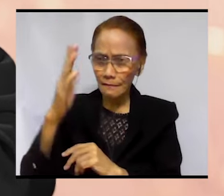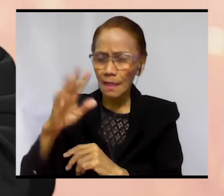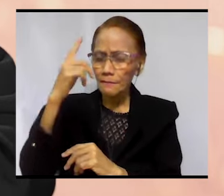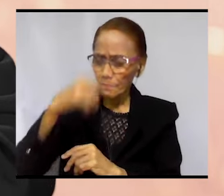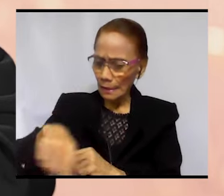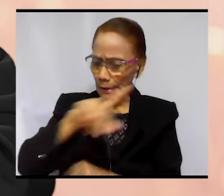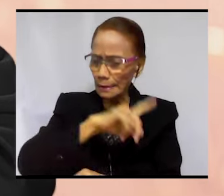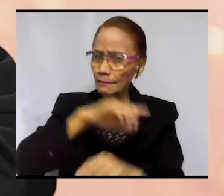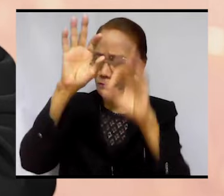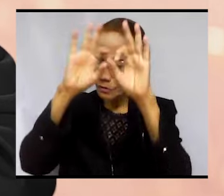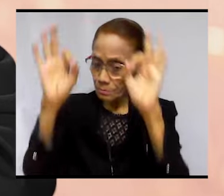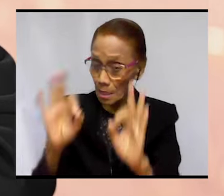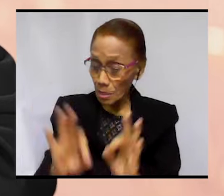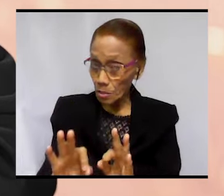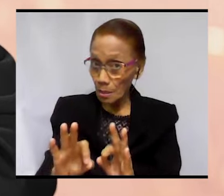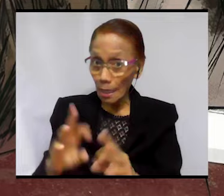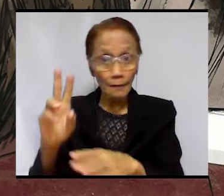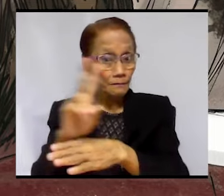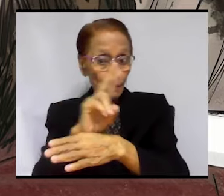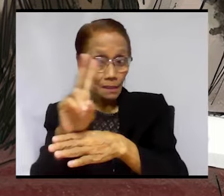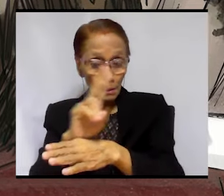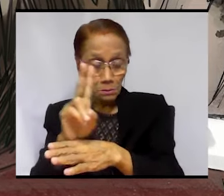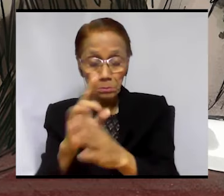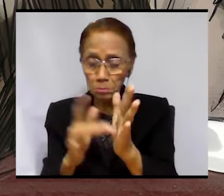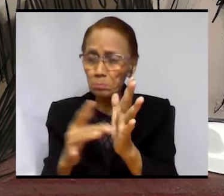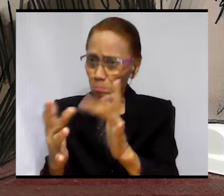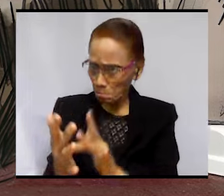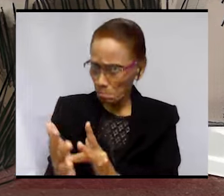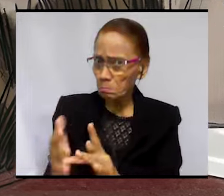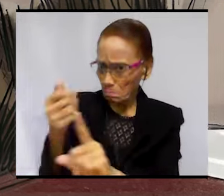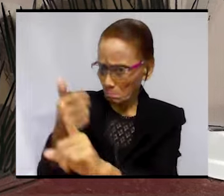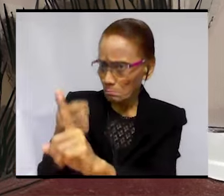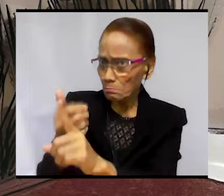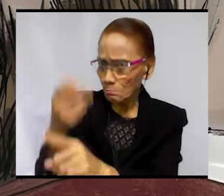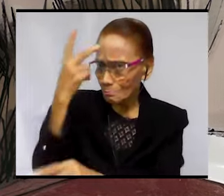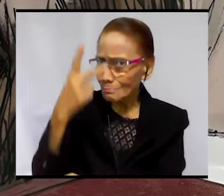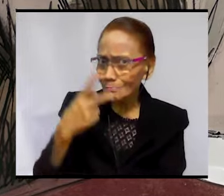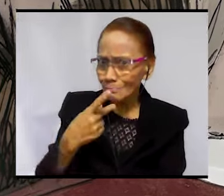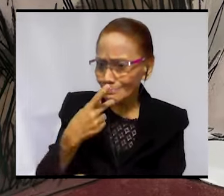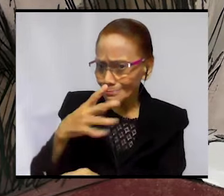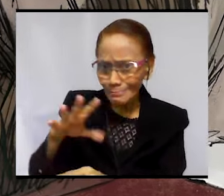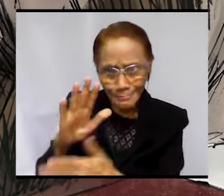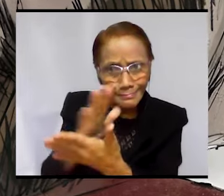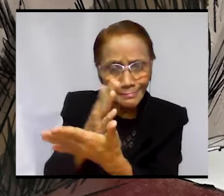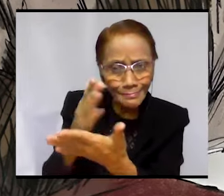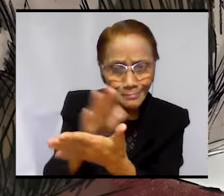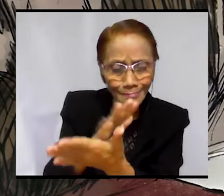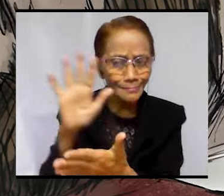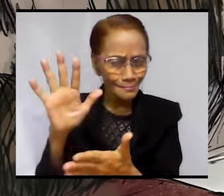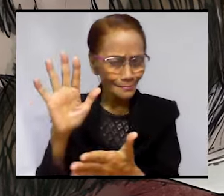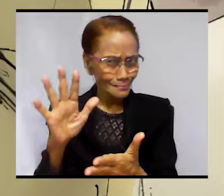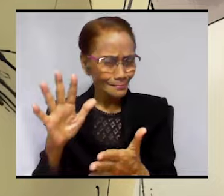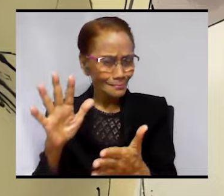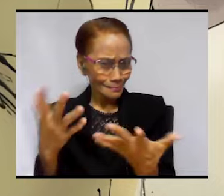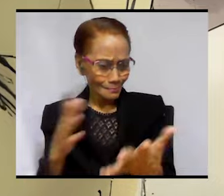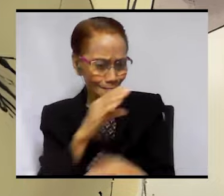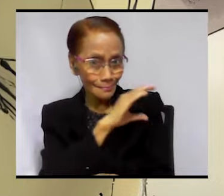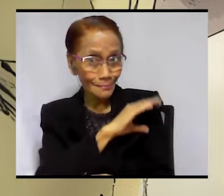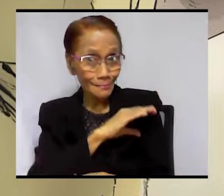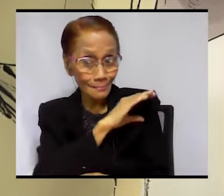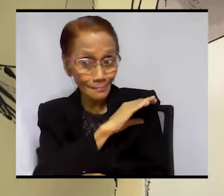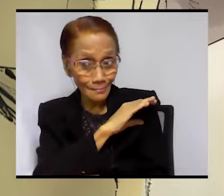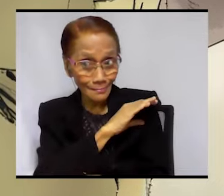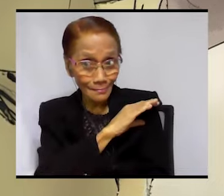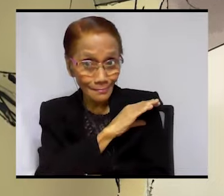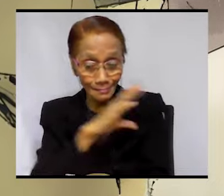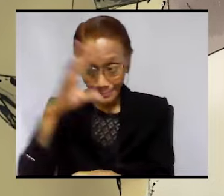our formation and vocation. Jesus' parents contributed to the formation of his character. The boy